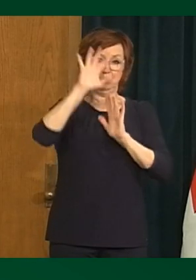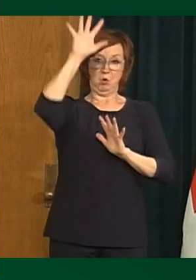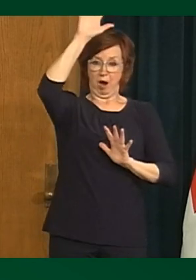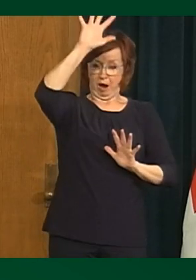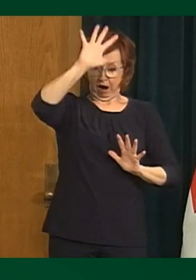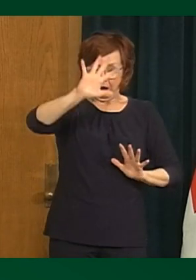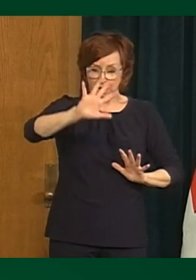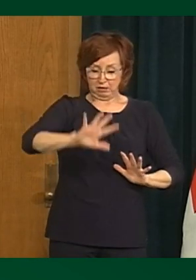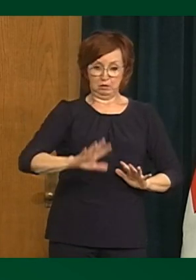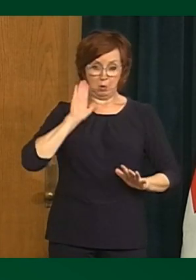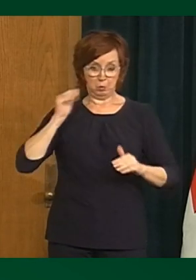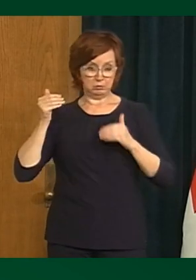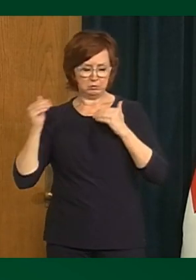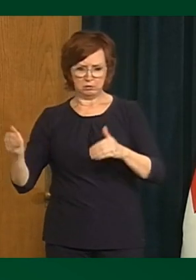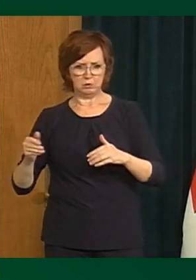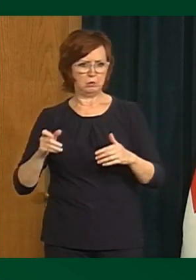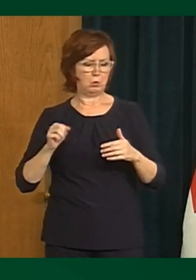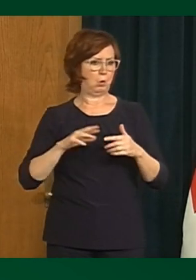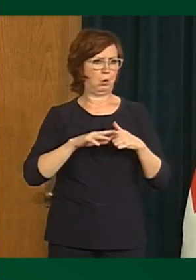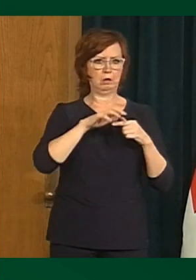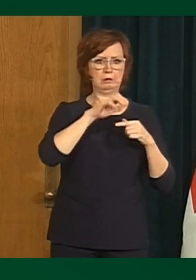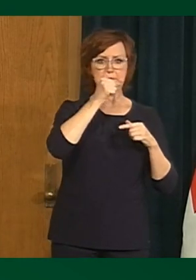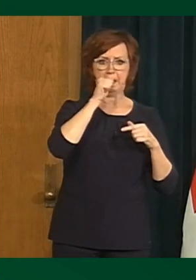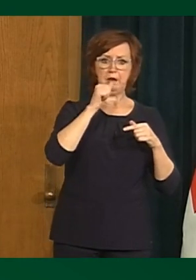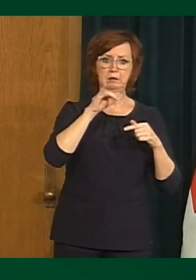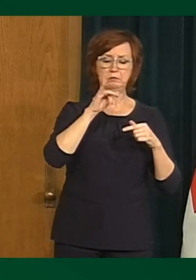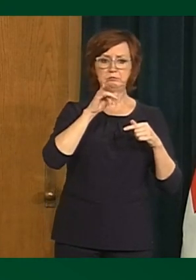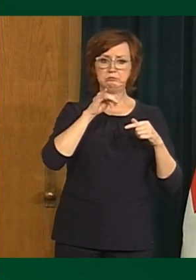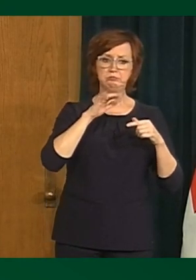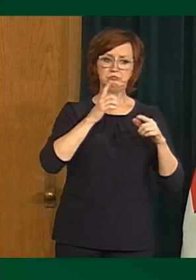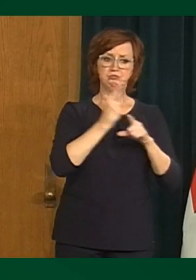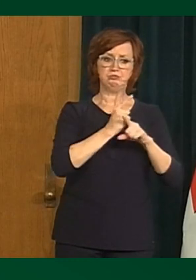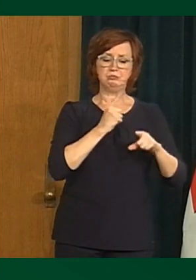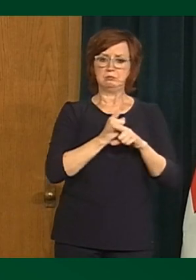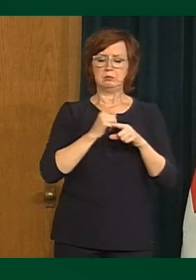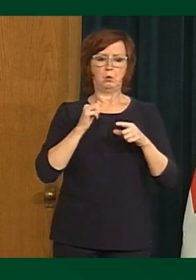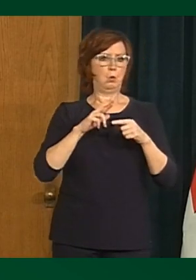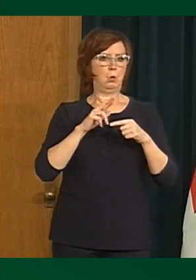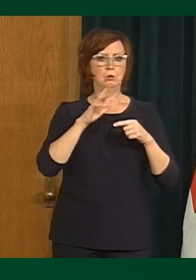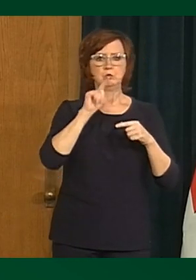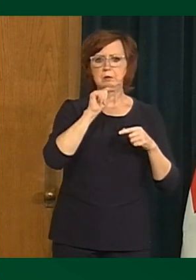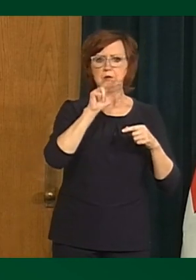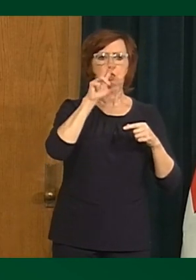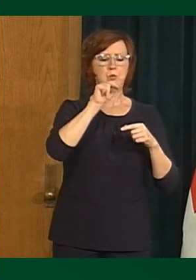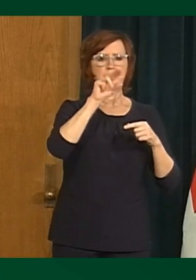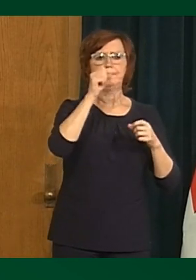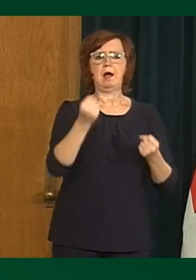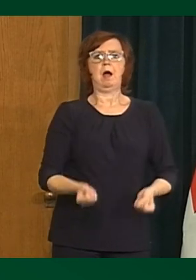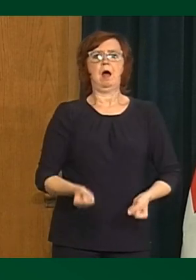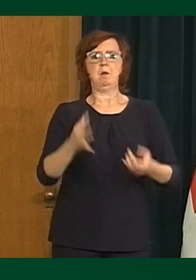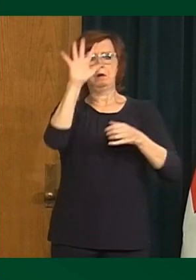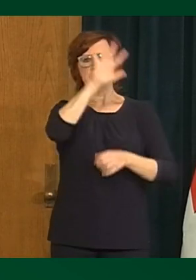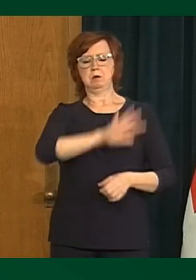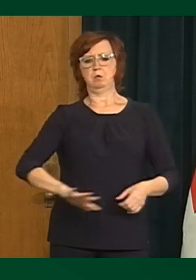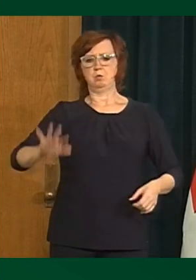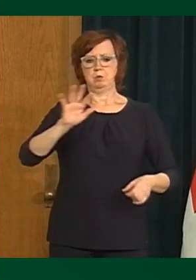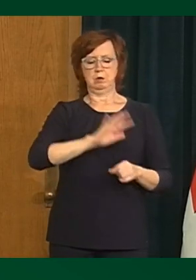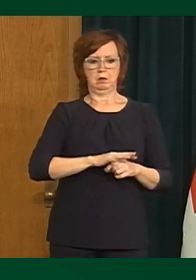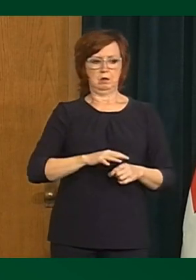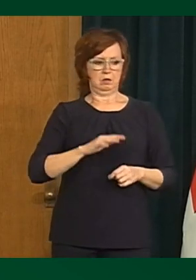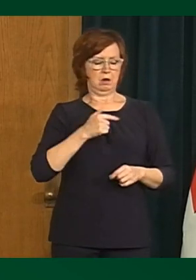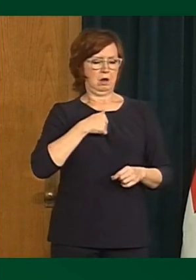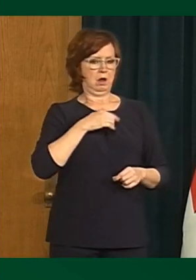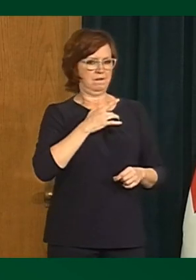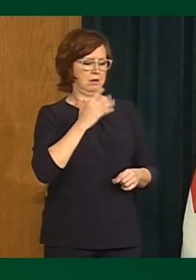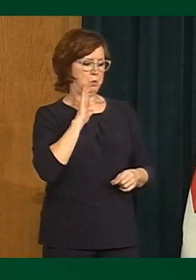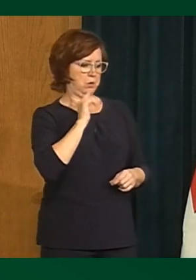move ahead or not move ahead. But I think you would see a very similar approach with phase three that we've seen with phase one and two,